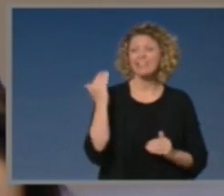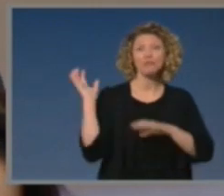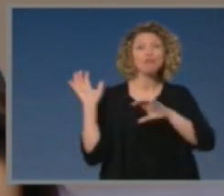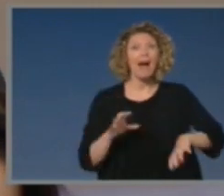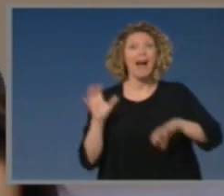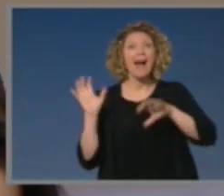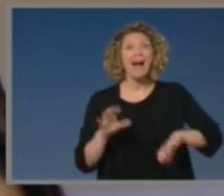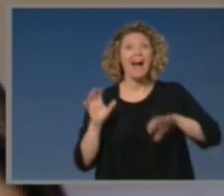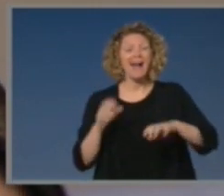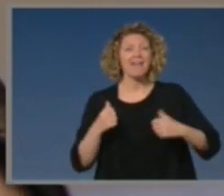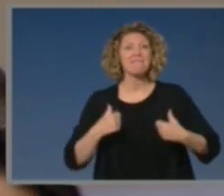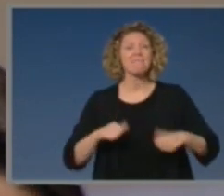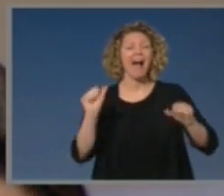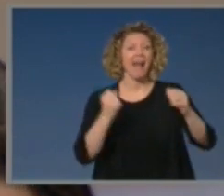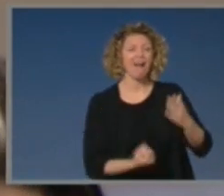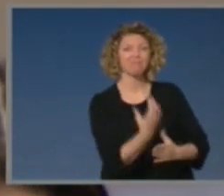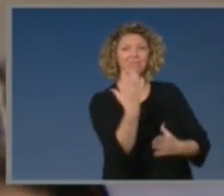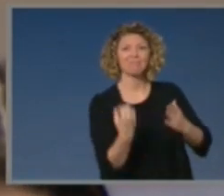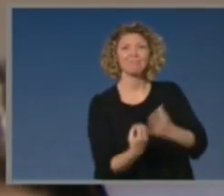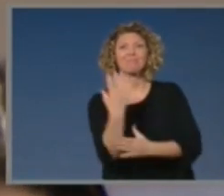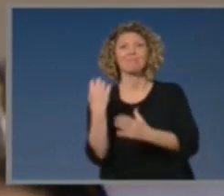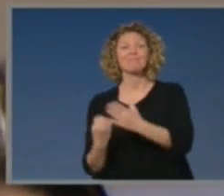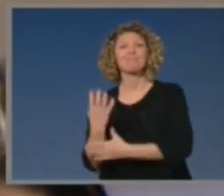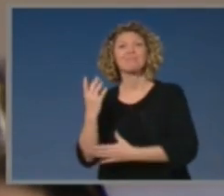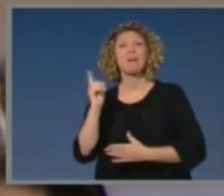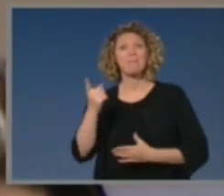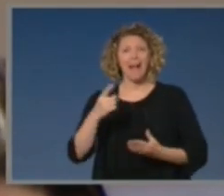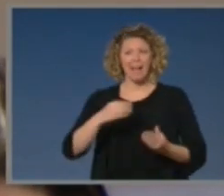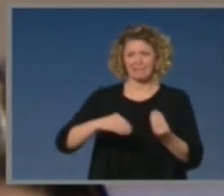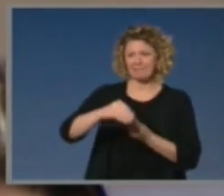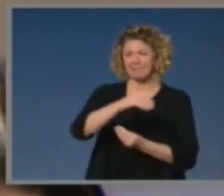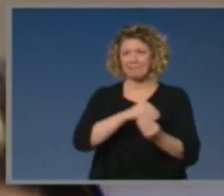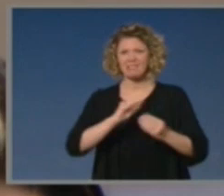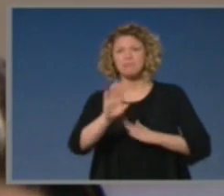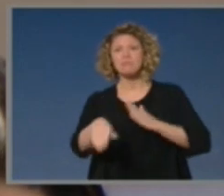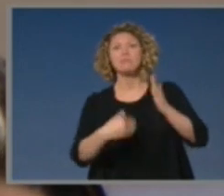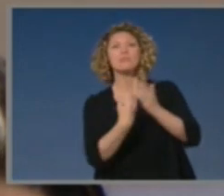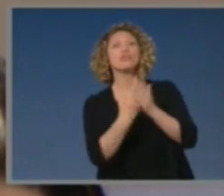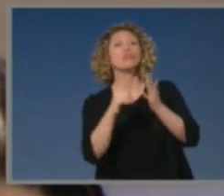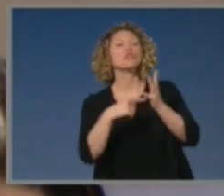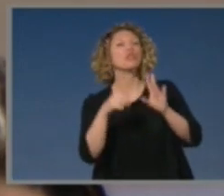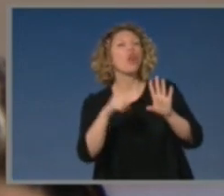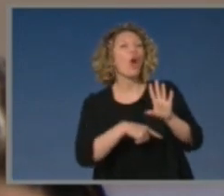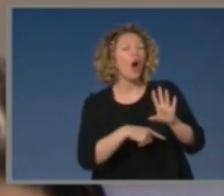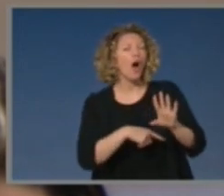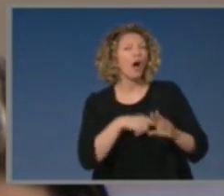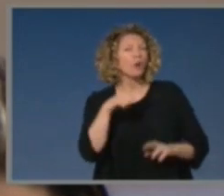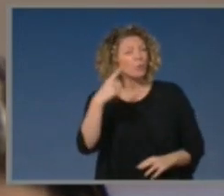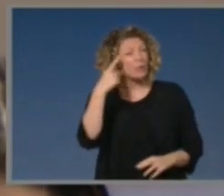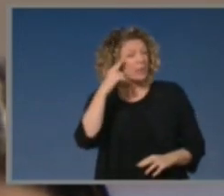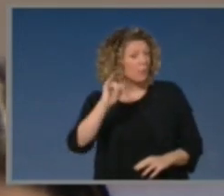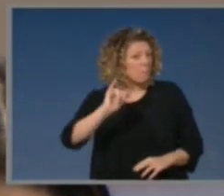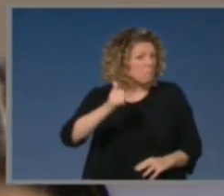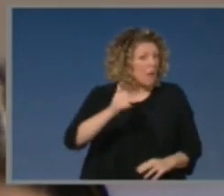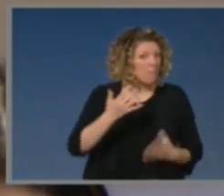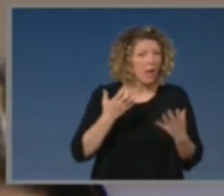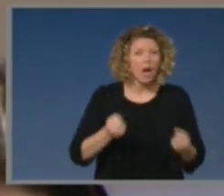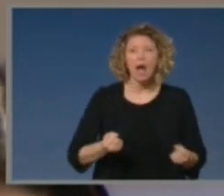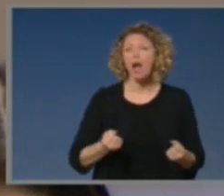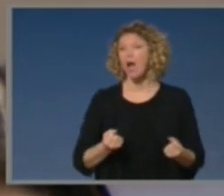the drought fund doesn't. The future fund doesn't start flowing until July. What measures might be considered beyond what exists with the